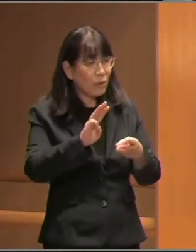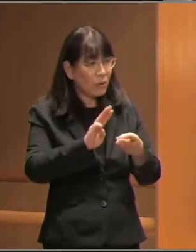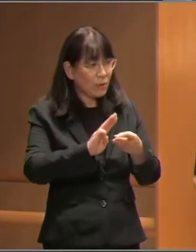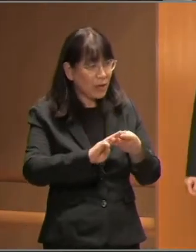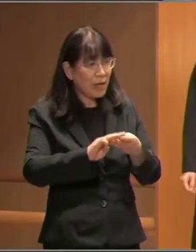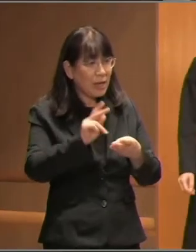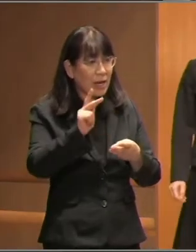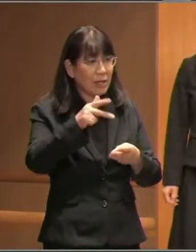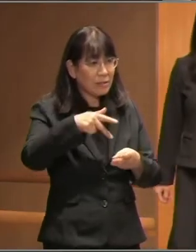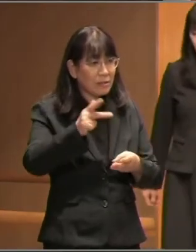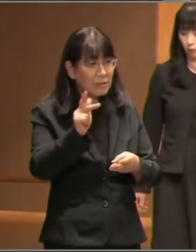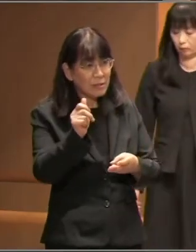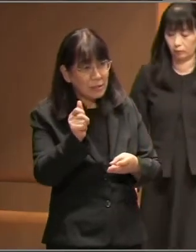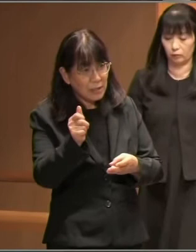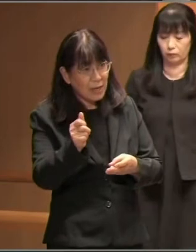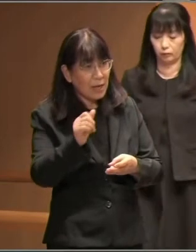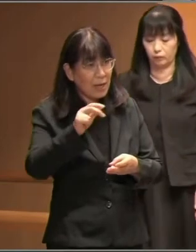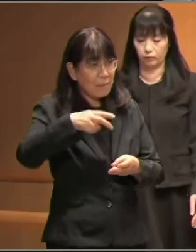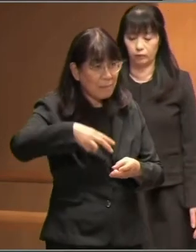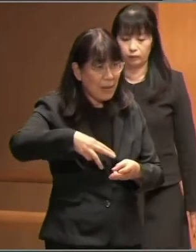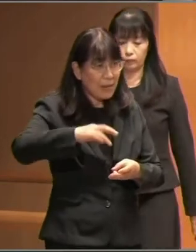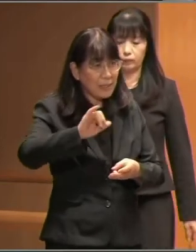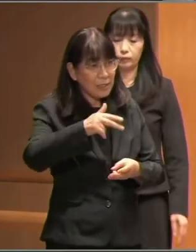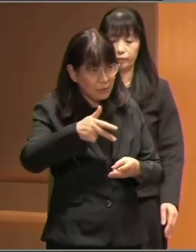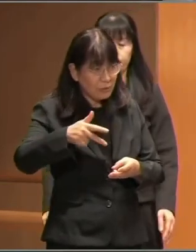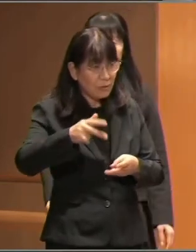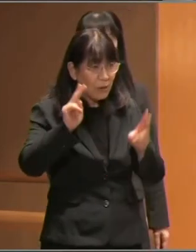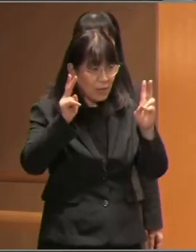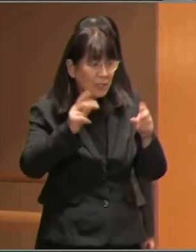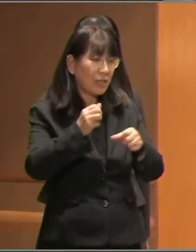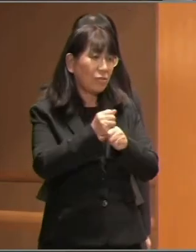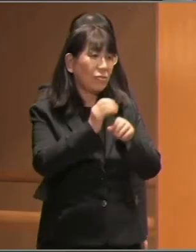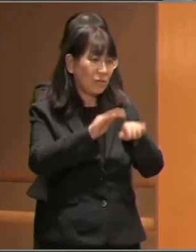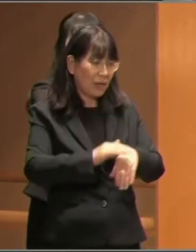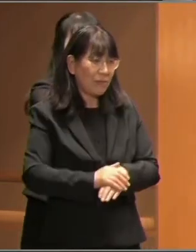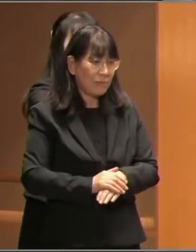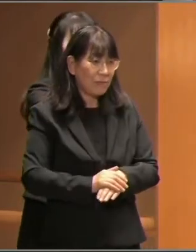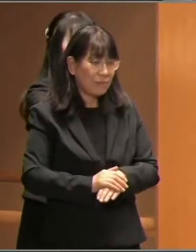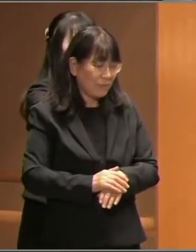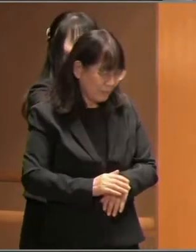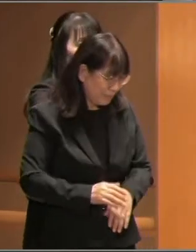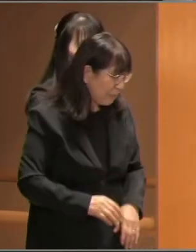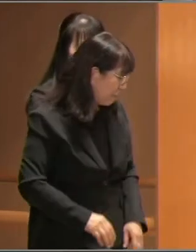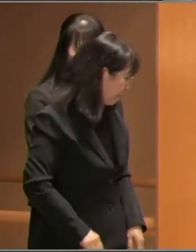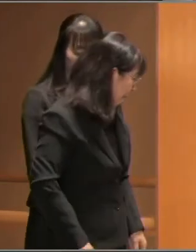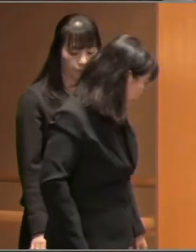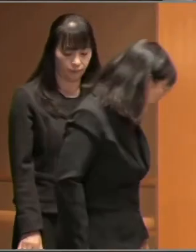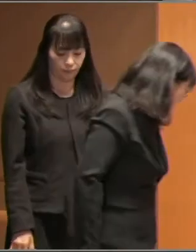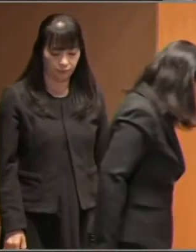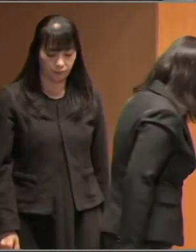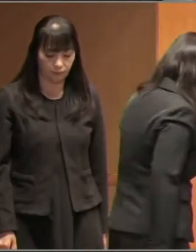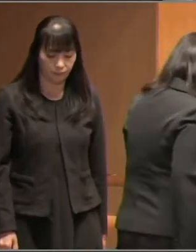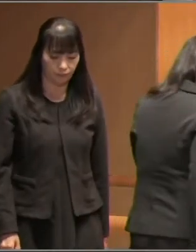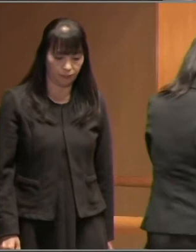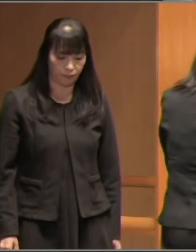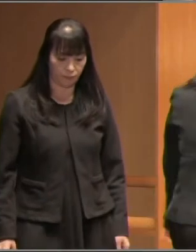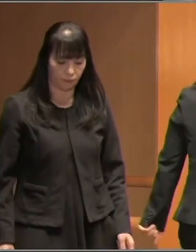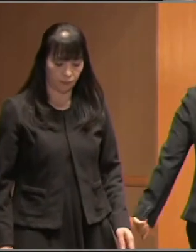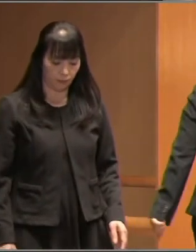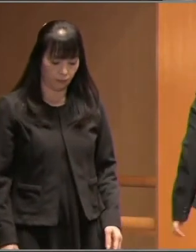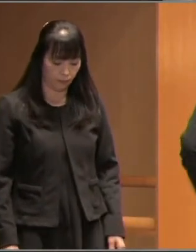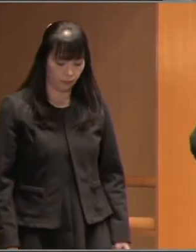and Development. So again, that special method